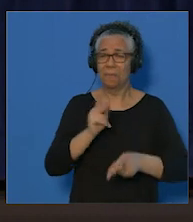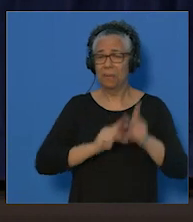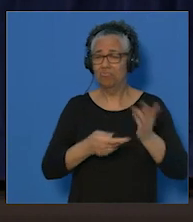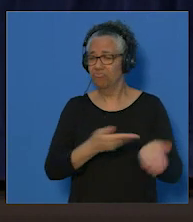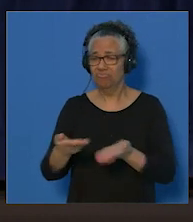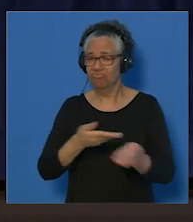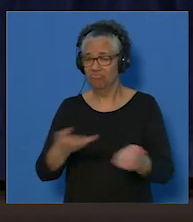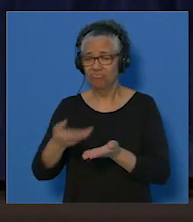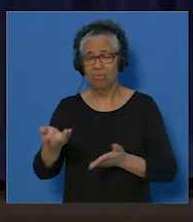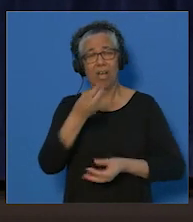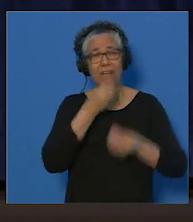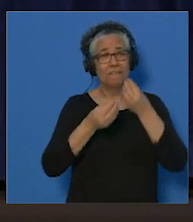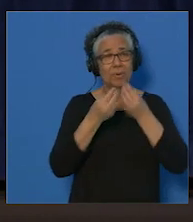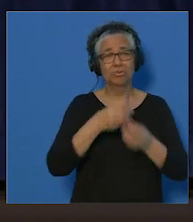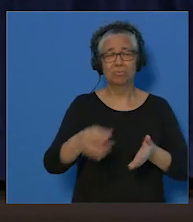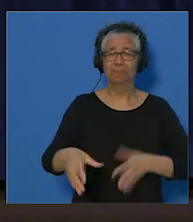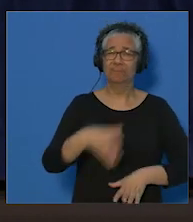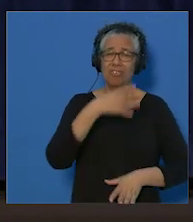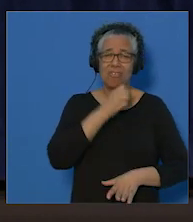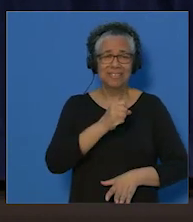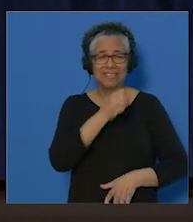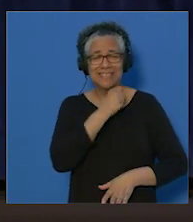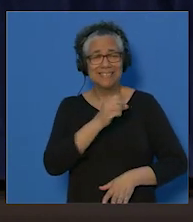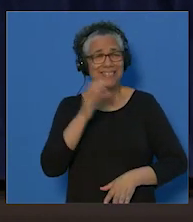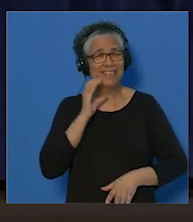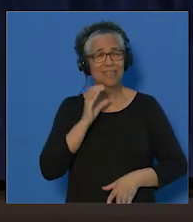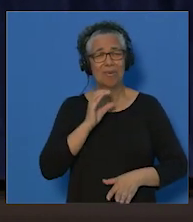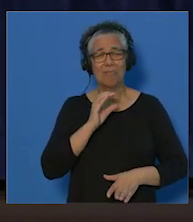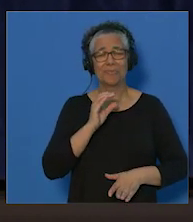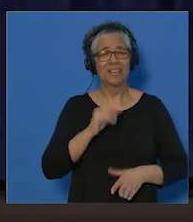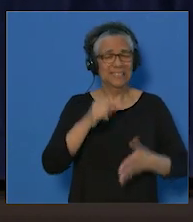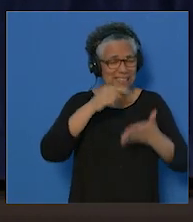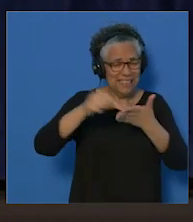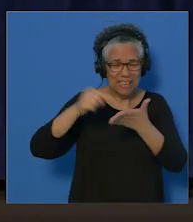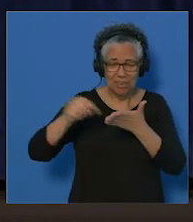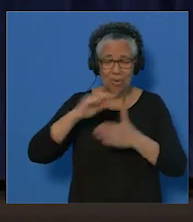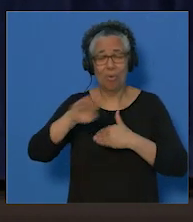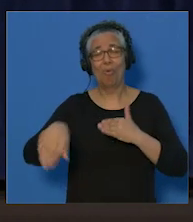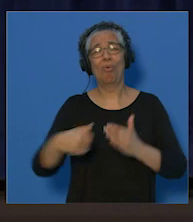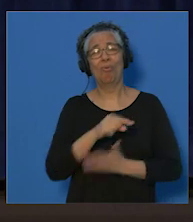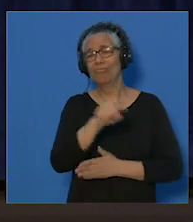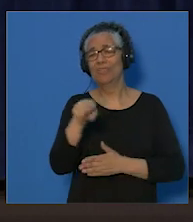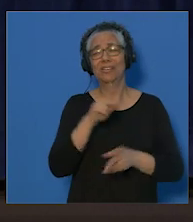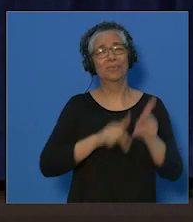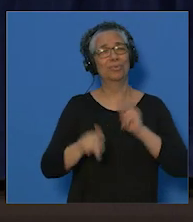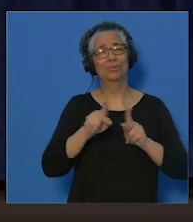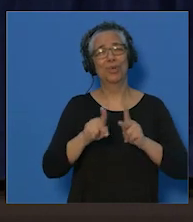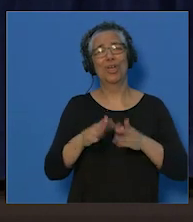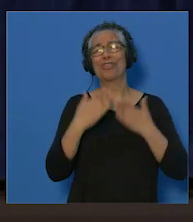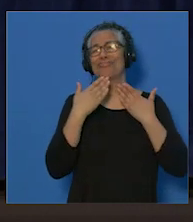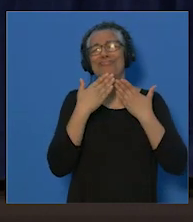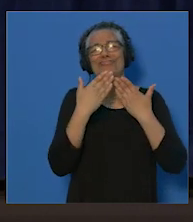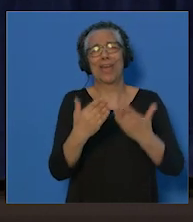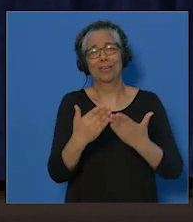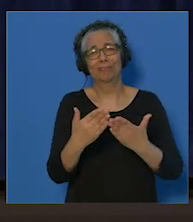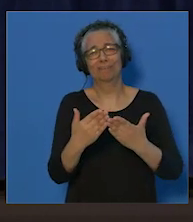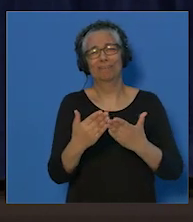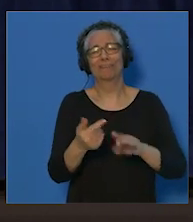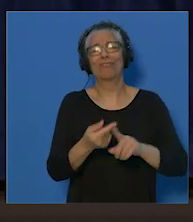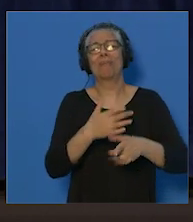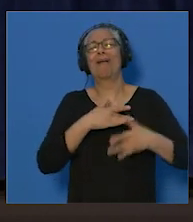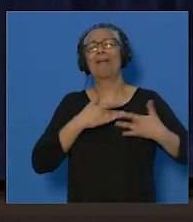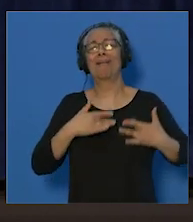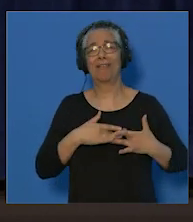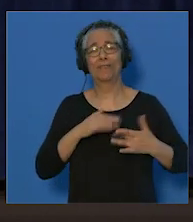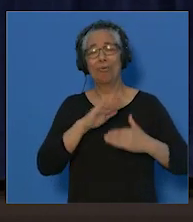food to our seniors and our vulnerable populations, checking on all those persons. You are thanked from the bottom of my heart for